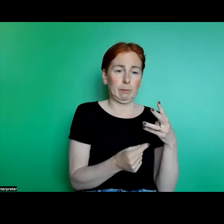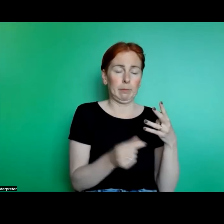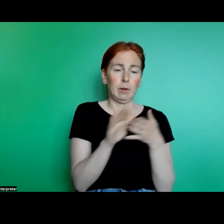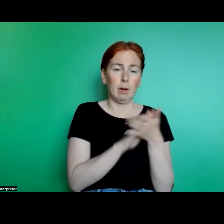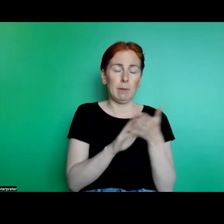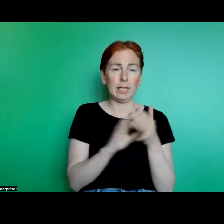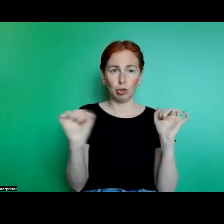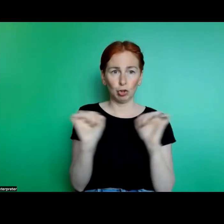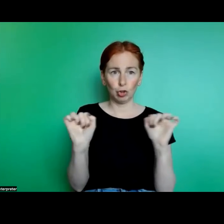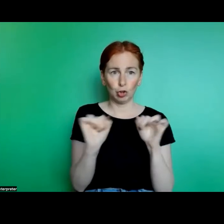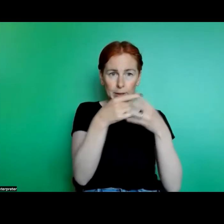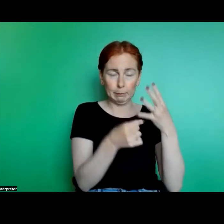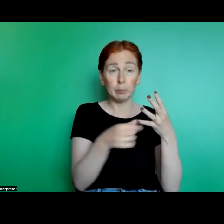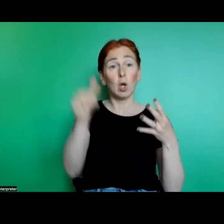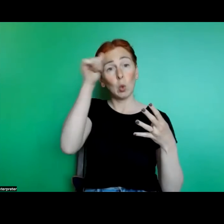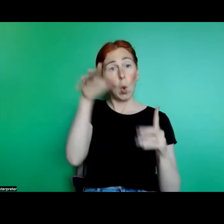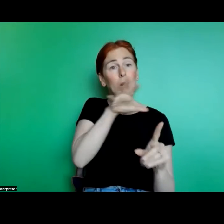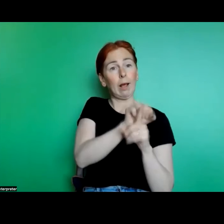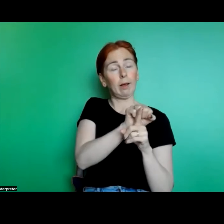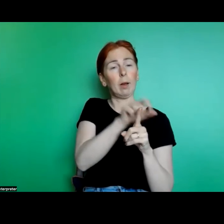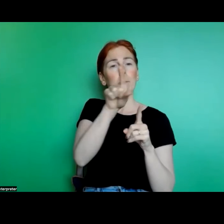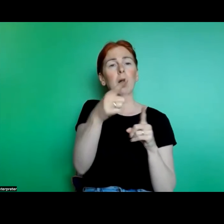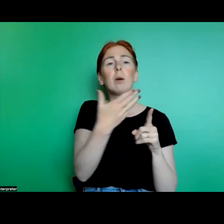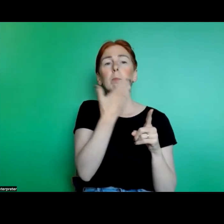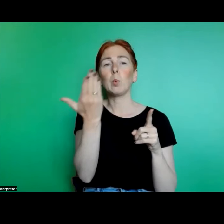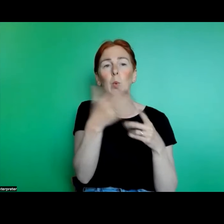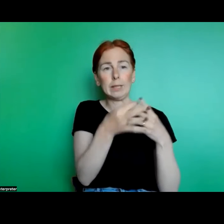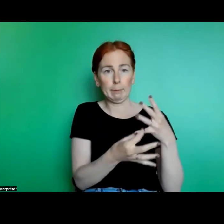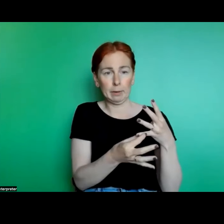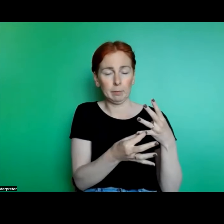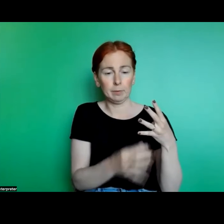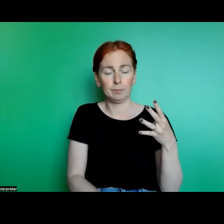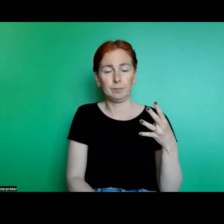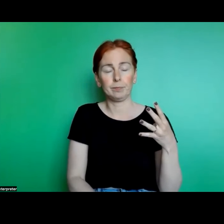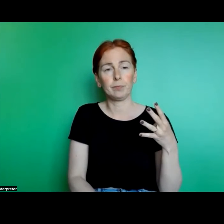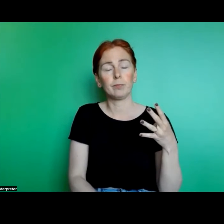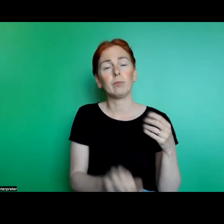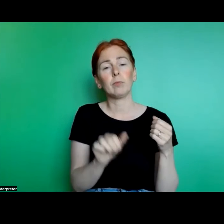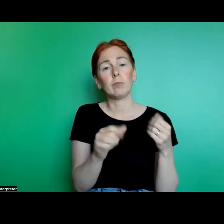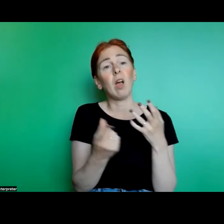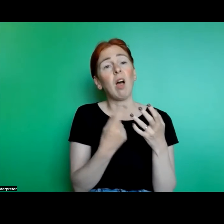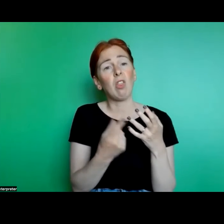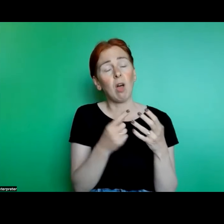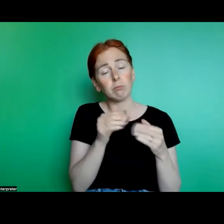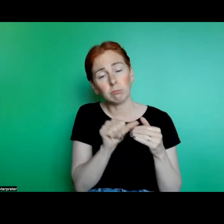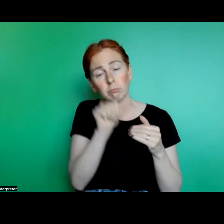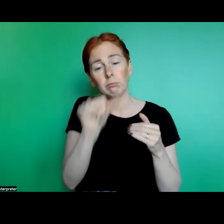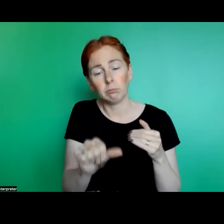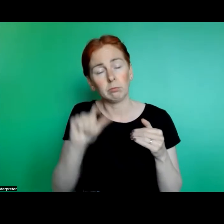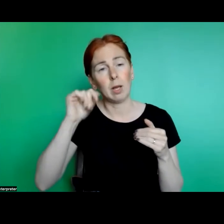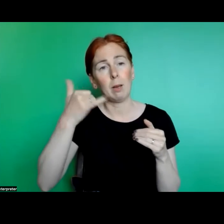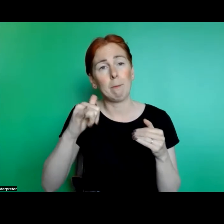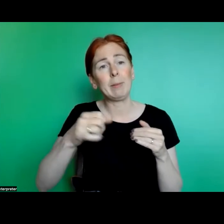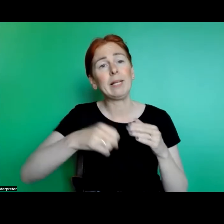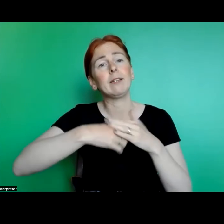develop symptoms. And then what may happen over time, and in the case of Usher quite slowly, is that